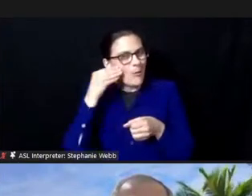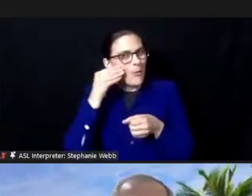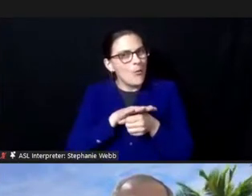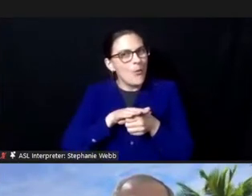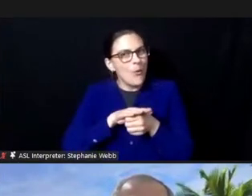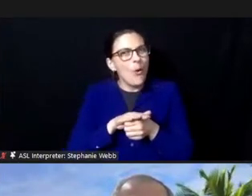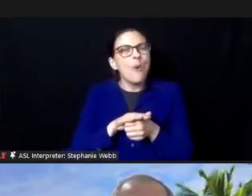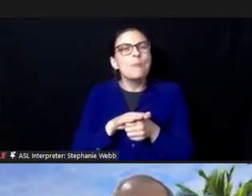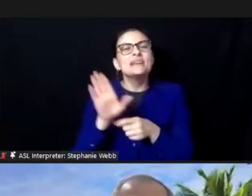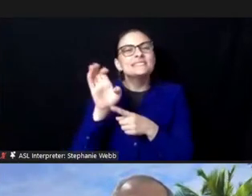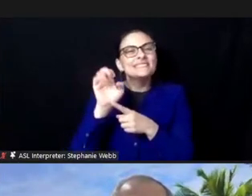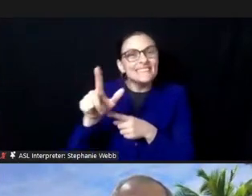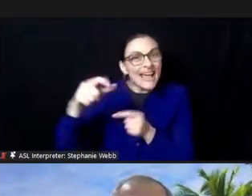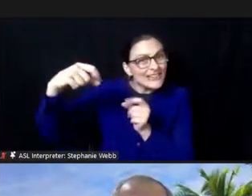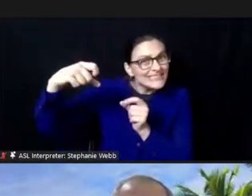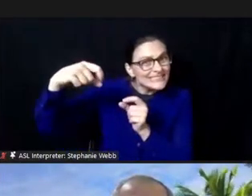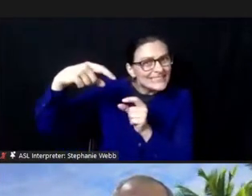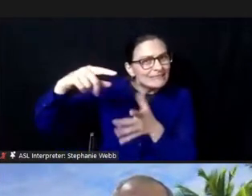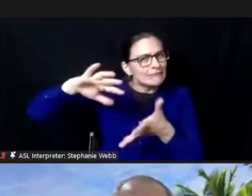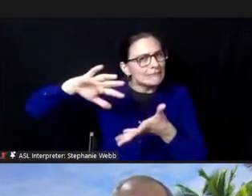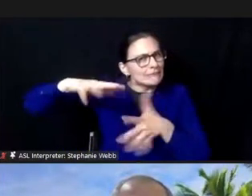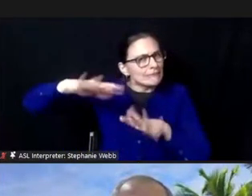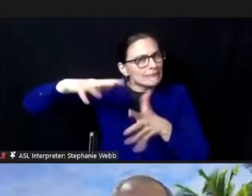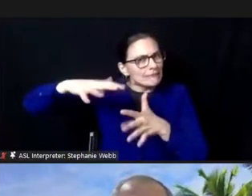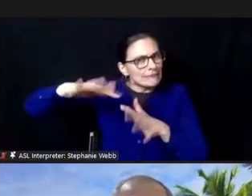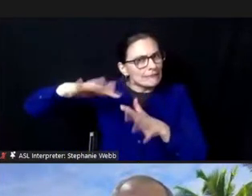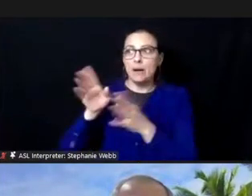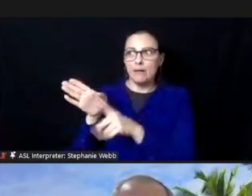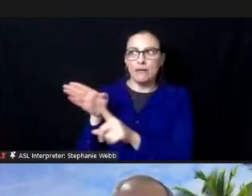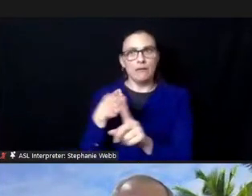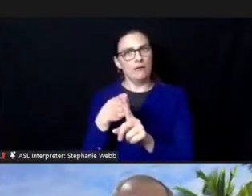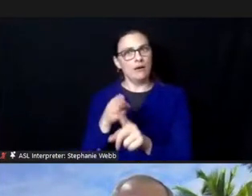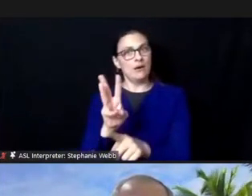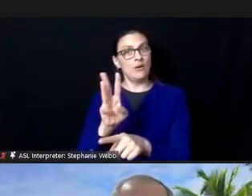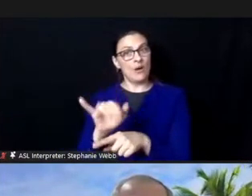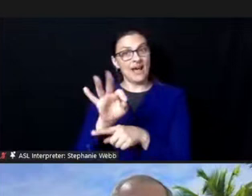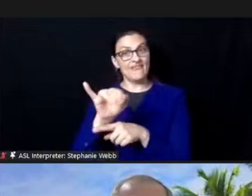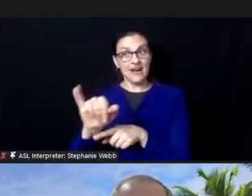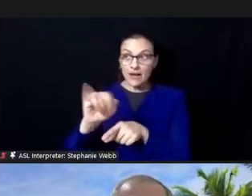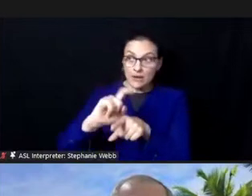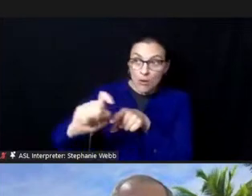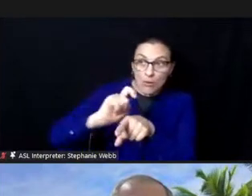the Wi-Fi, it's a much clearer tone. And it's consistent.